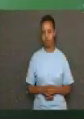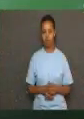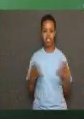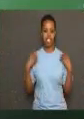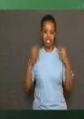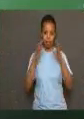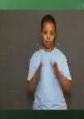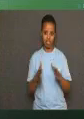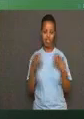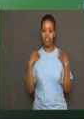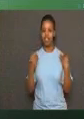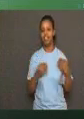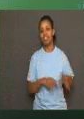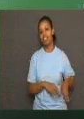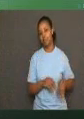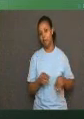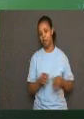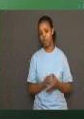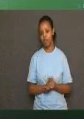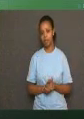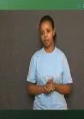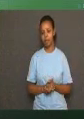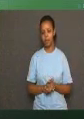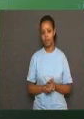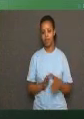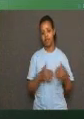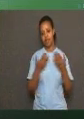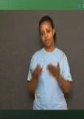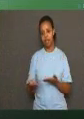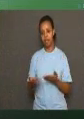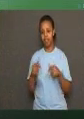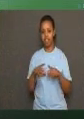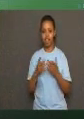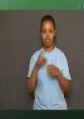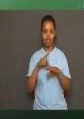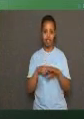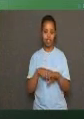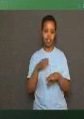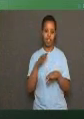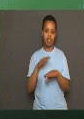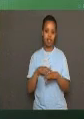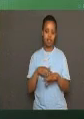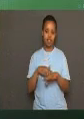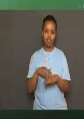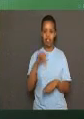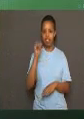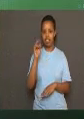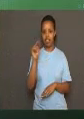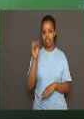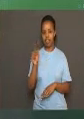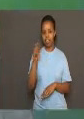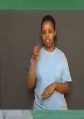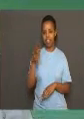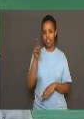Hello, teacher. Hello, students. Welcome to today's lesson on insight